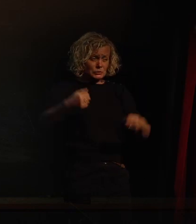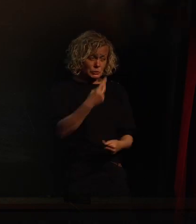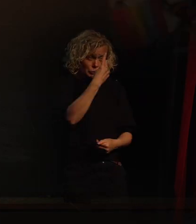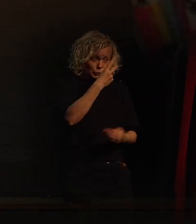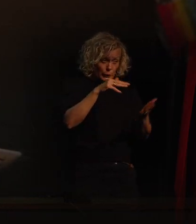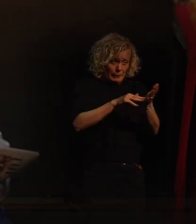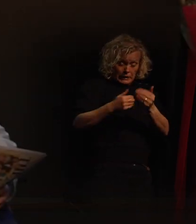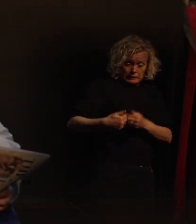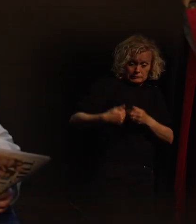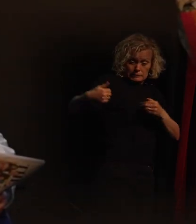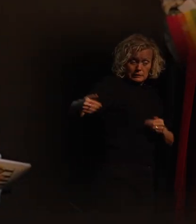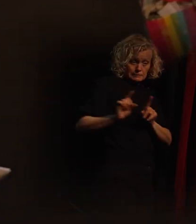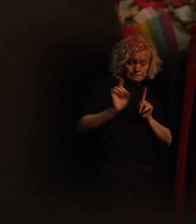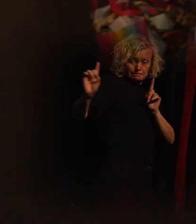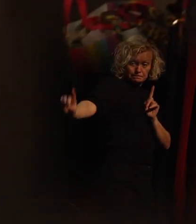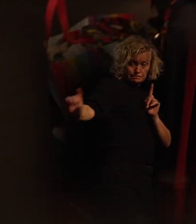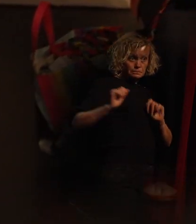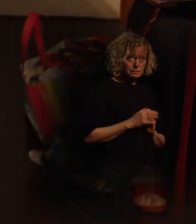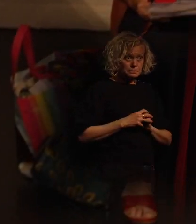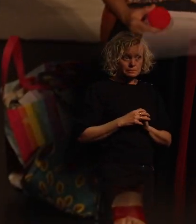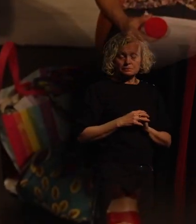2 meters apart.